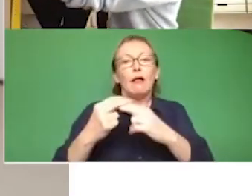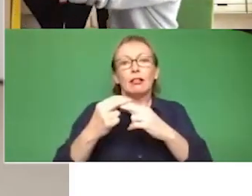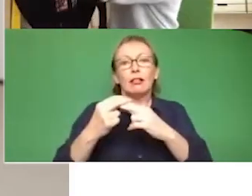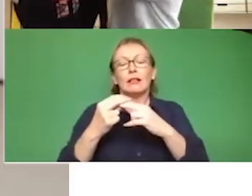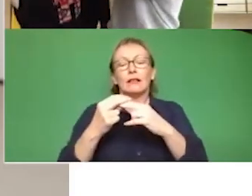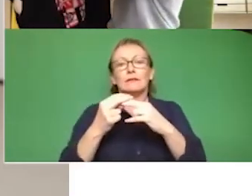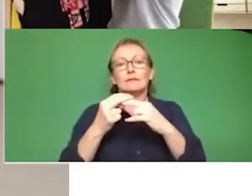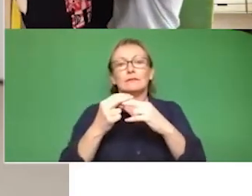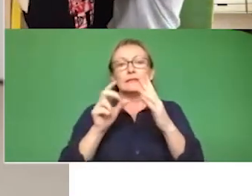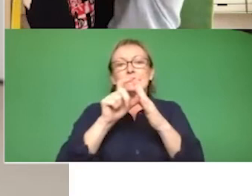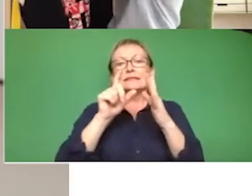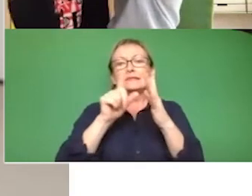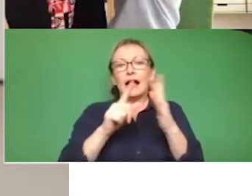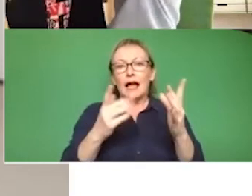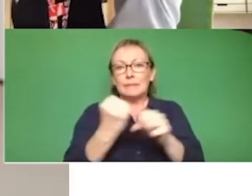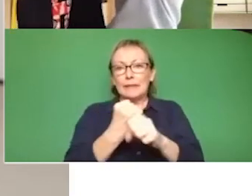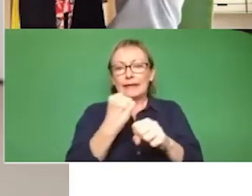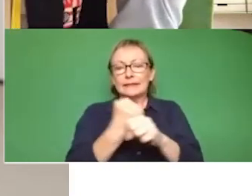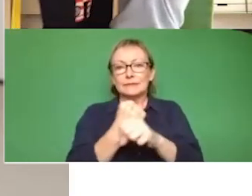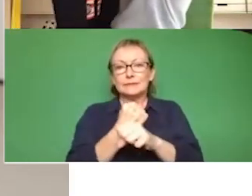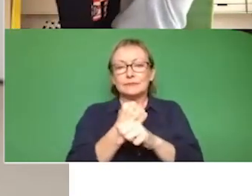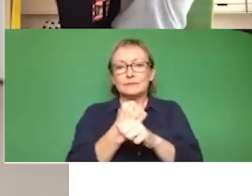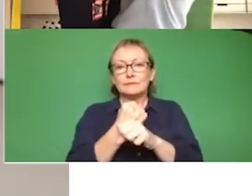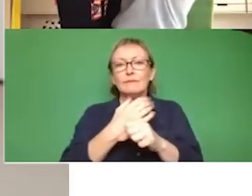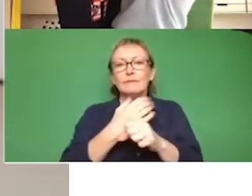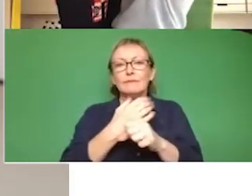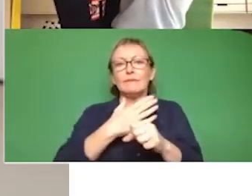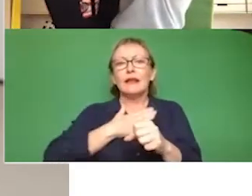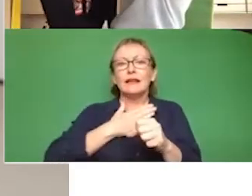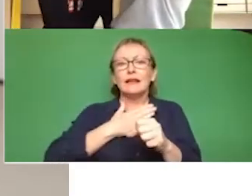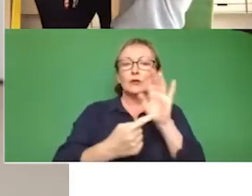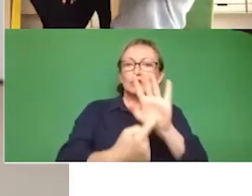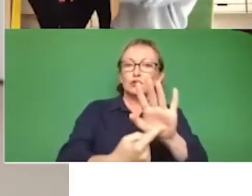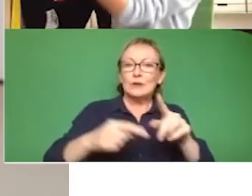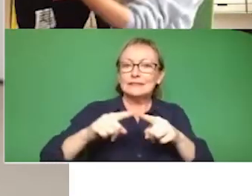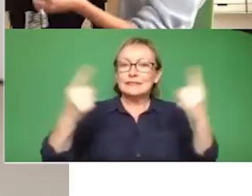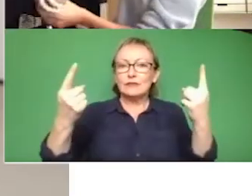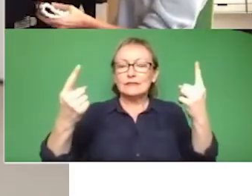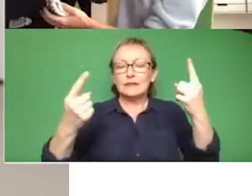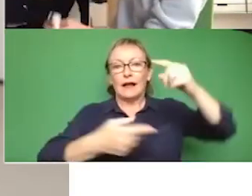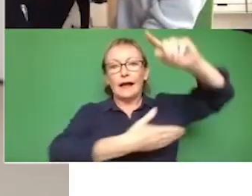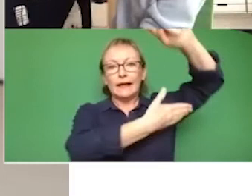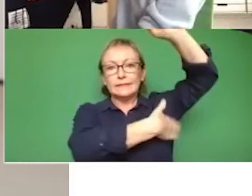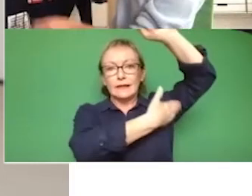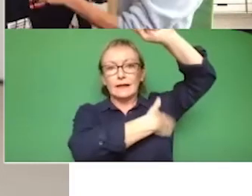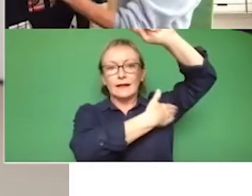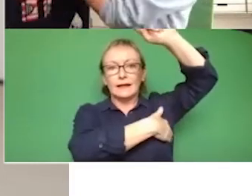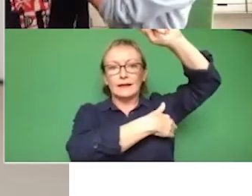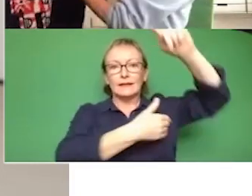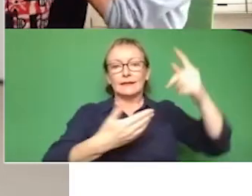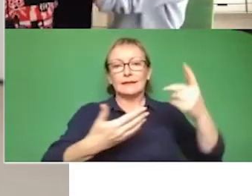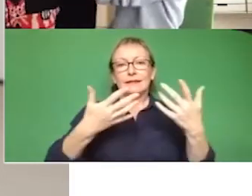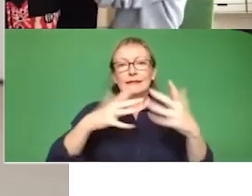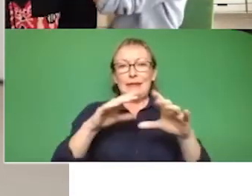dye's always made. And we always love to highlight the contrast of the gussets underneath, which I think are actually the construction behind